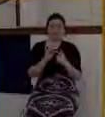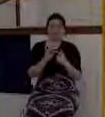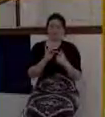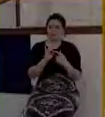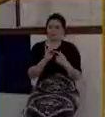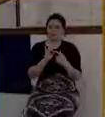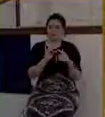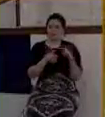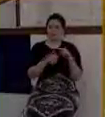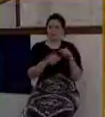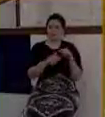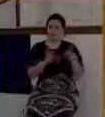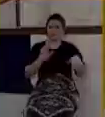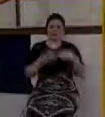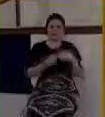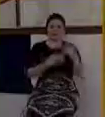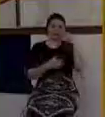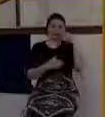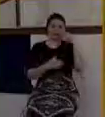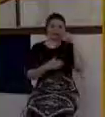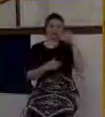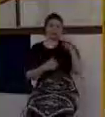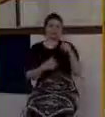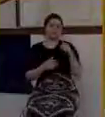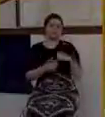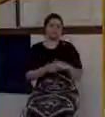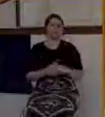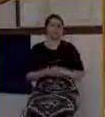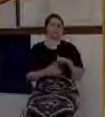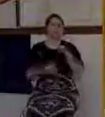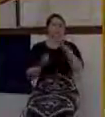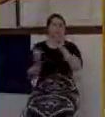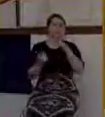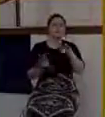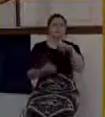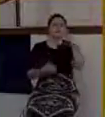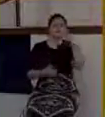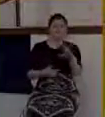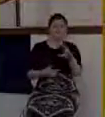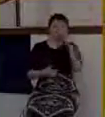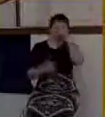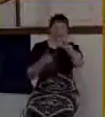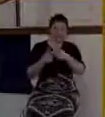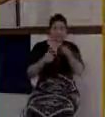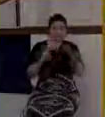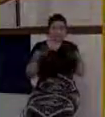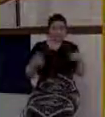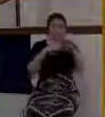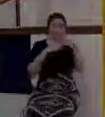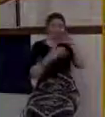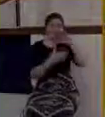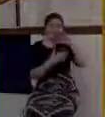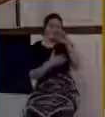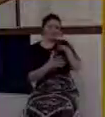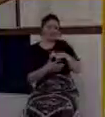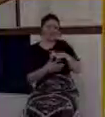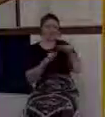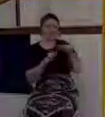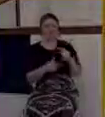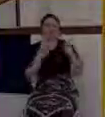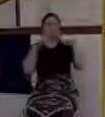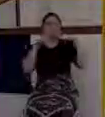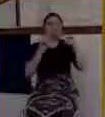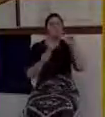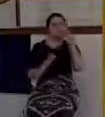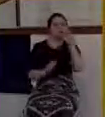died also. And so this is the scenario. And they present this hypothetical situation. Here's a man that